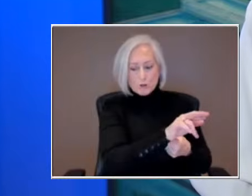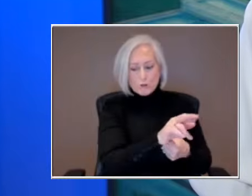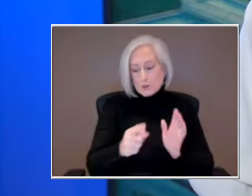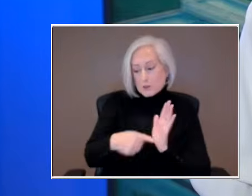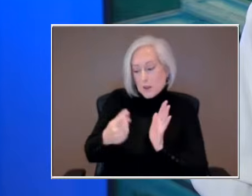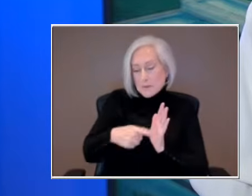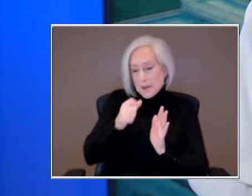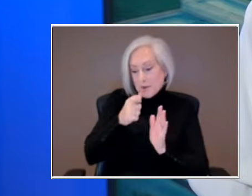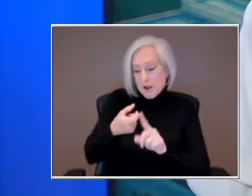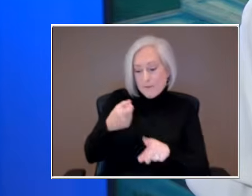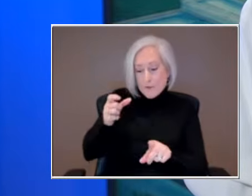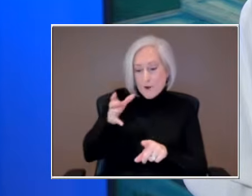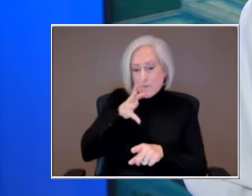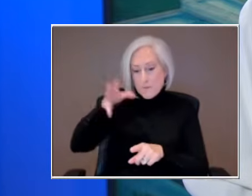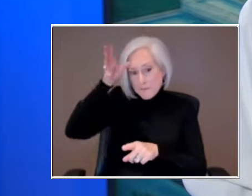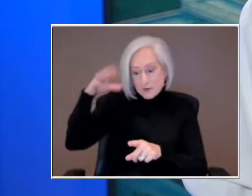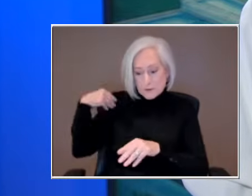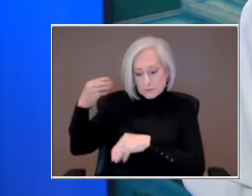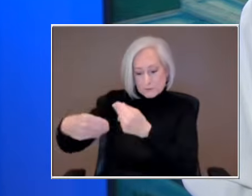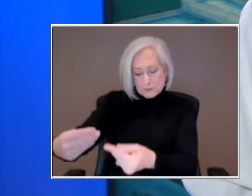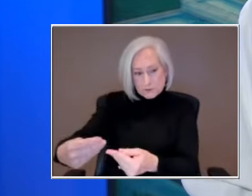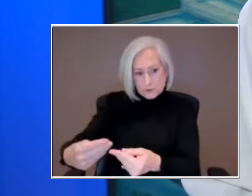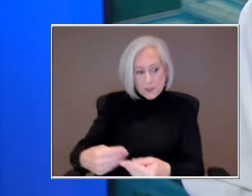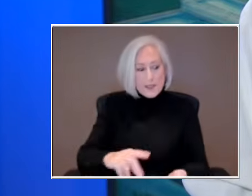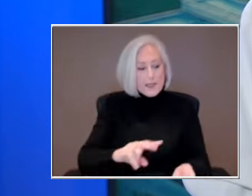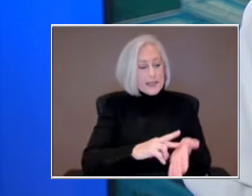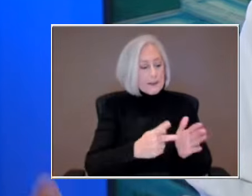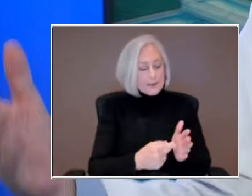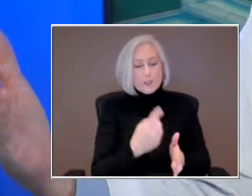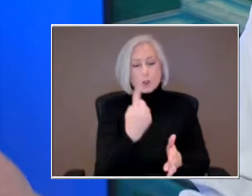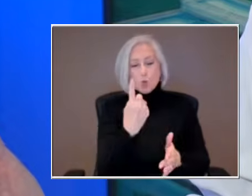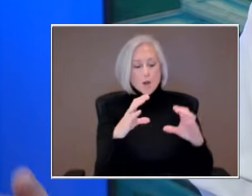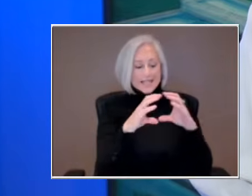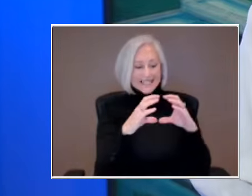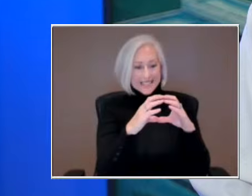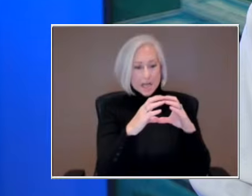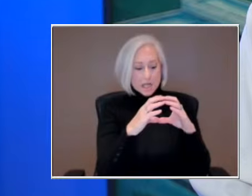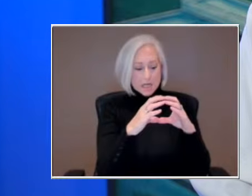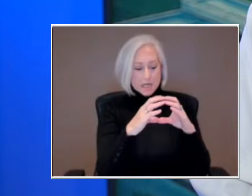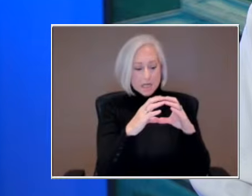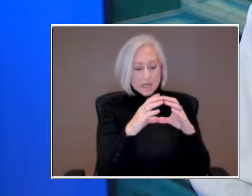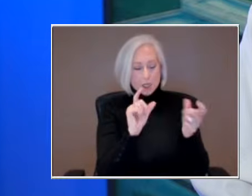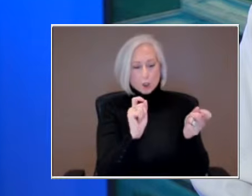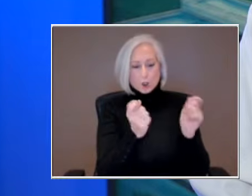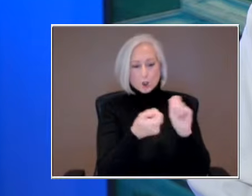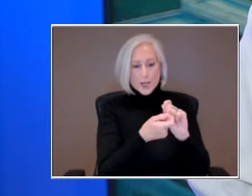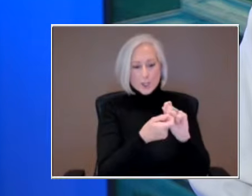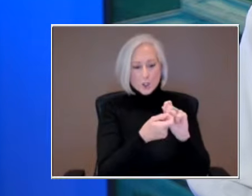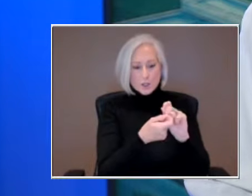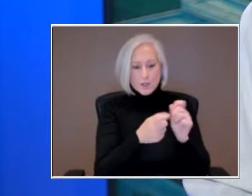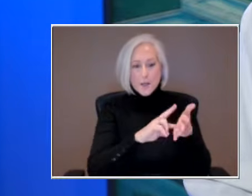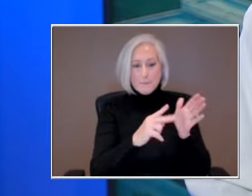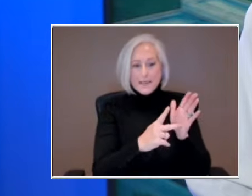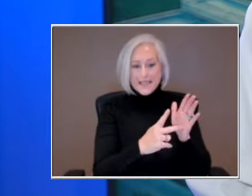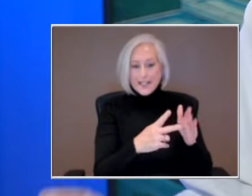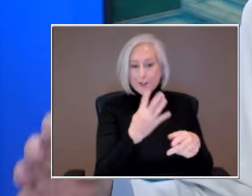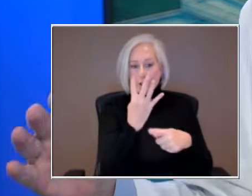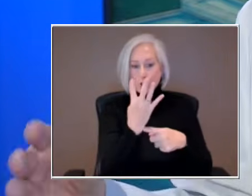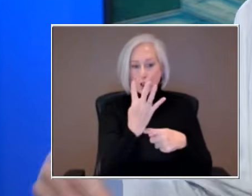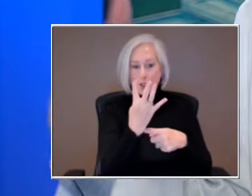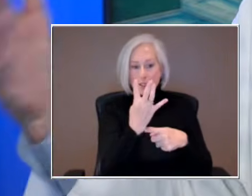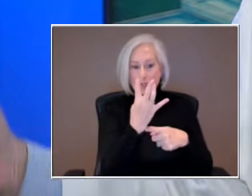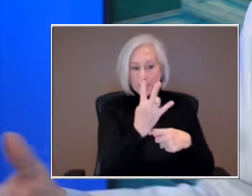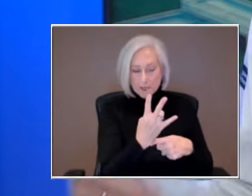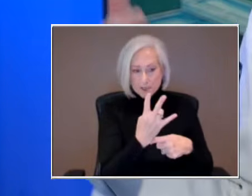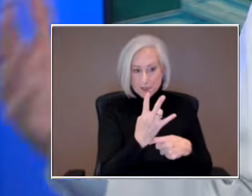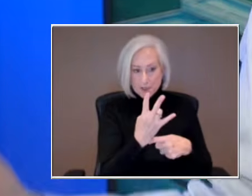the cells in your body changes, it mutates. In this case, the retinoblastoma gene mutates, and